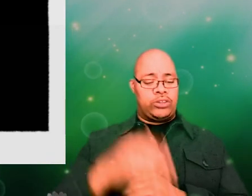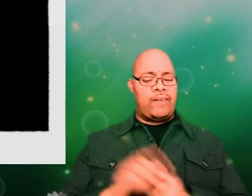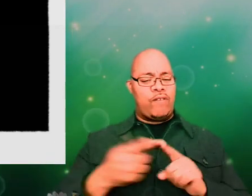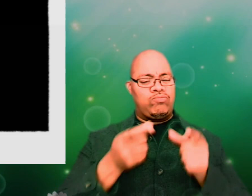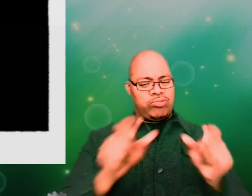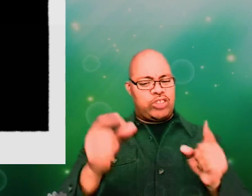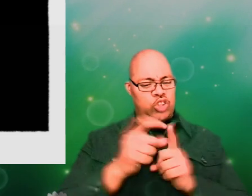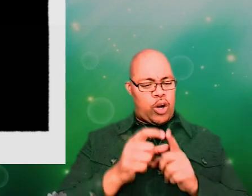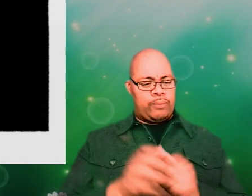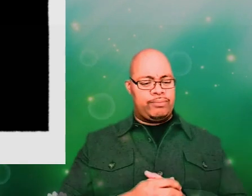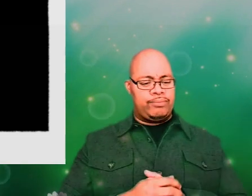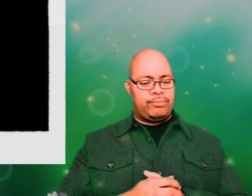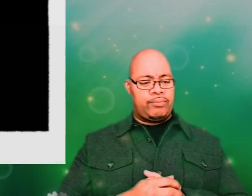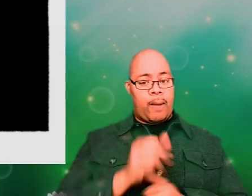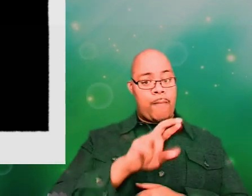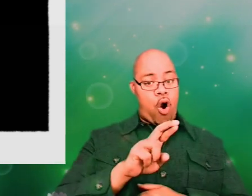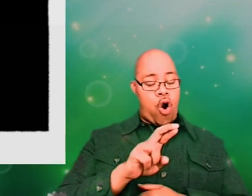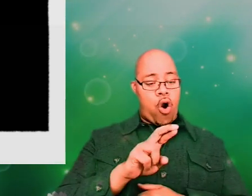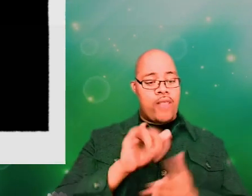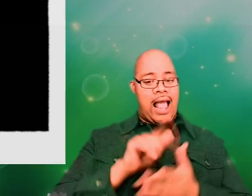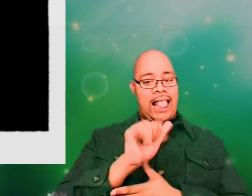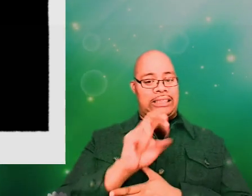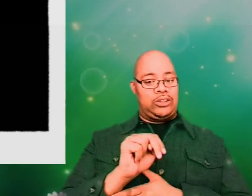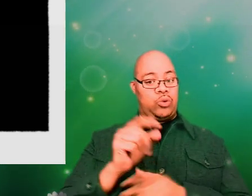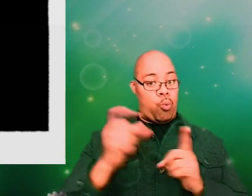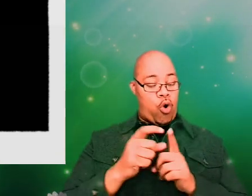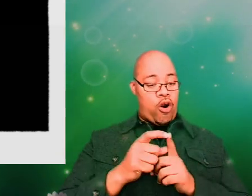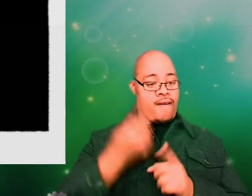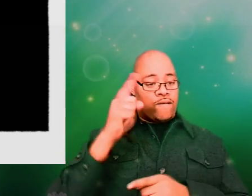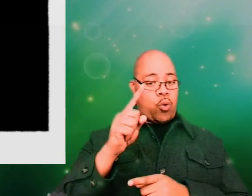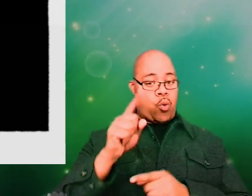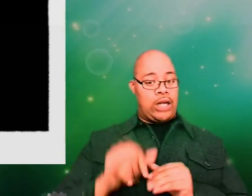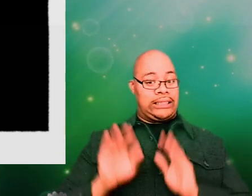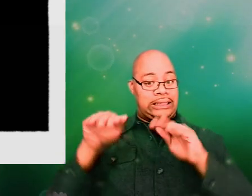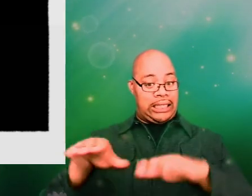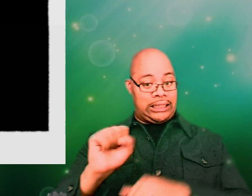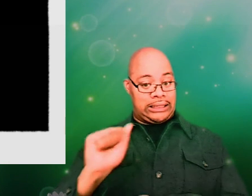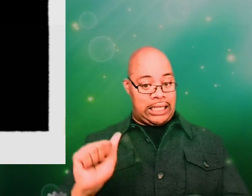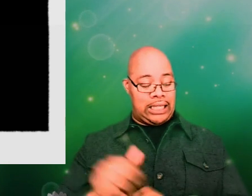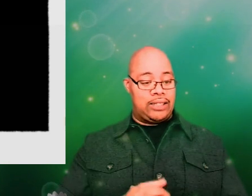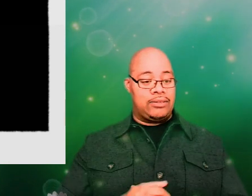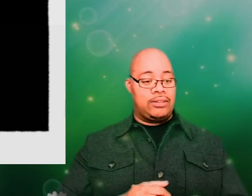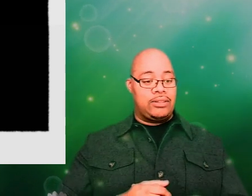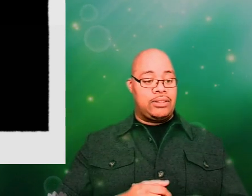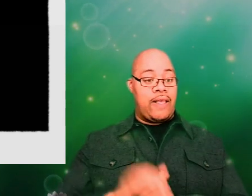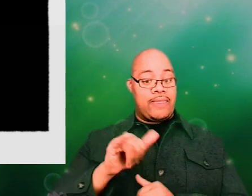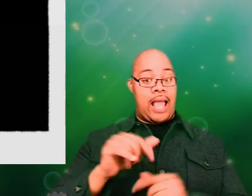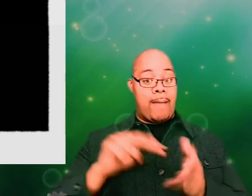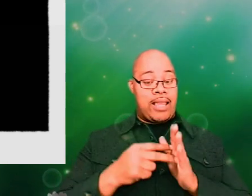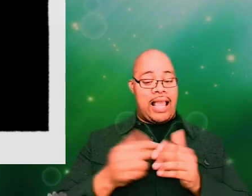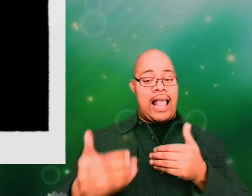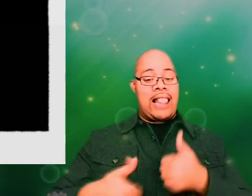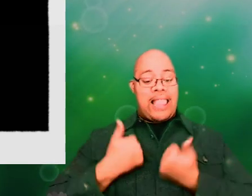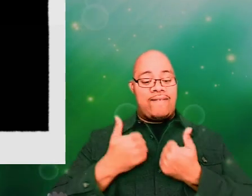the term. Mar is the Latin root word for sea. Maritime refers to living or